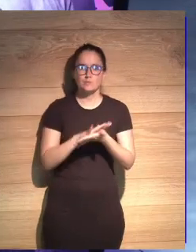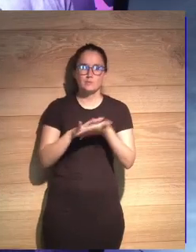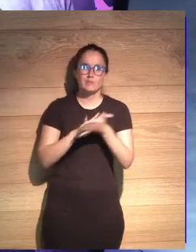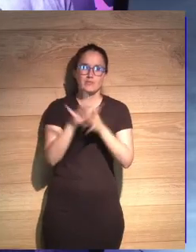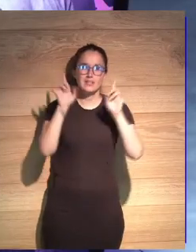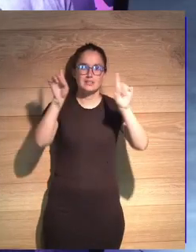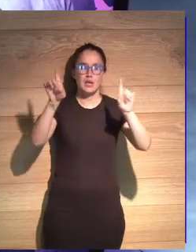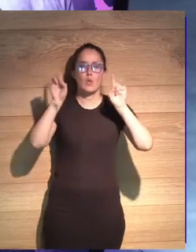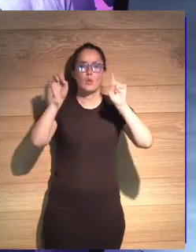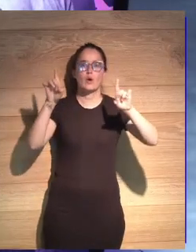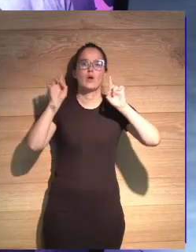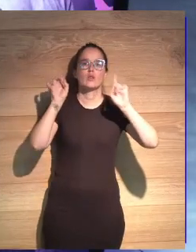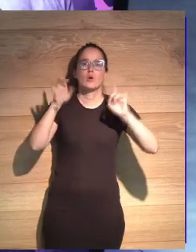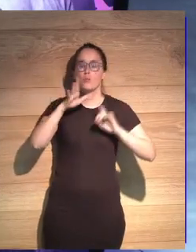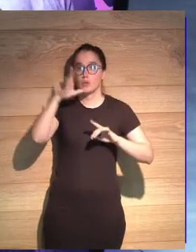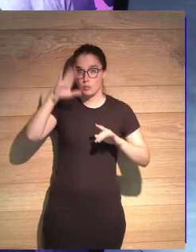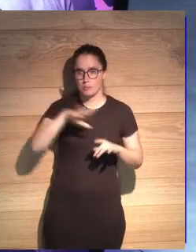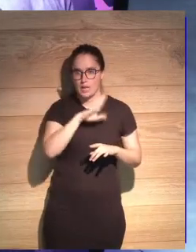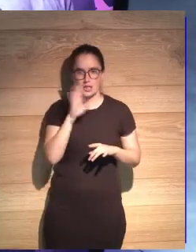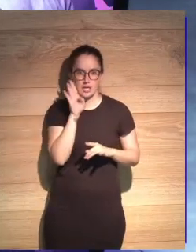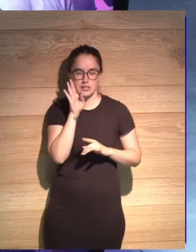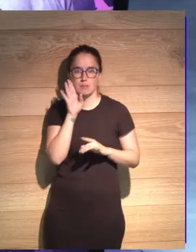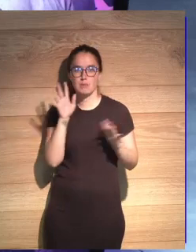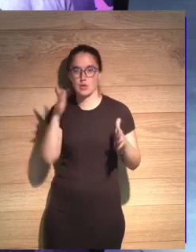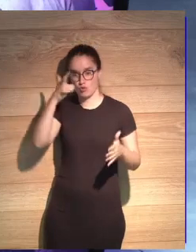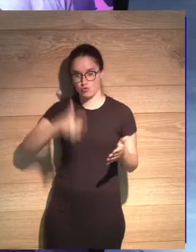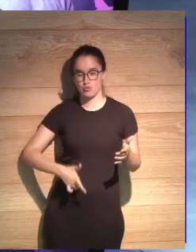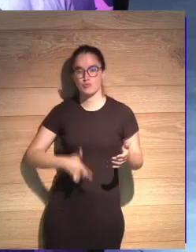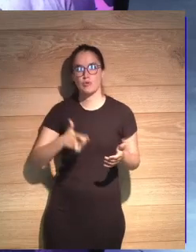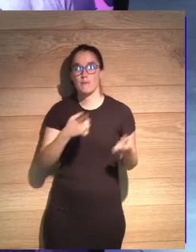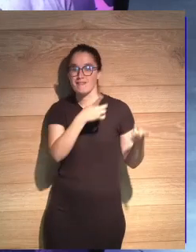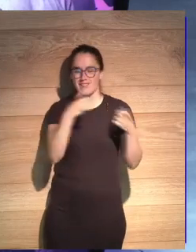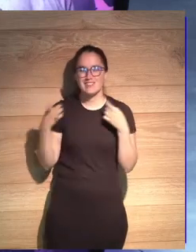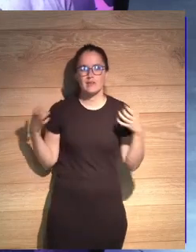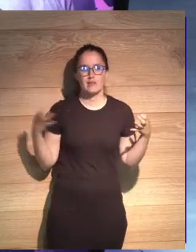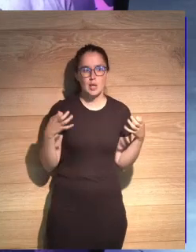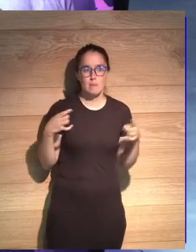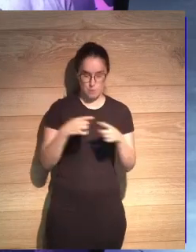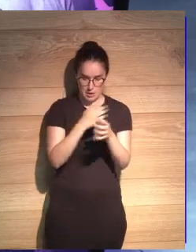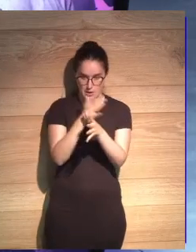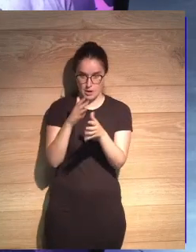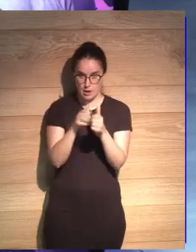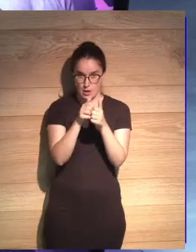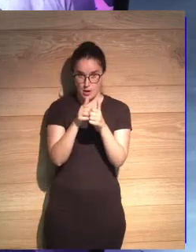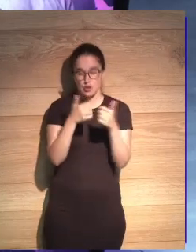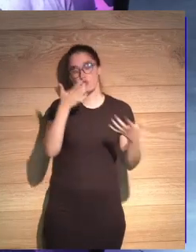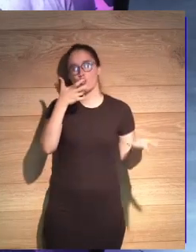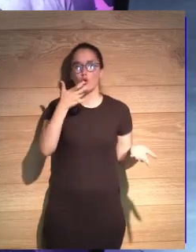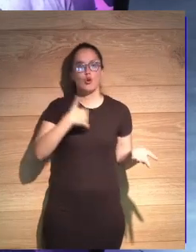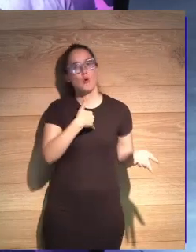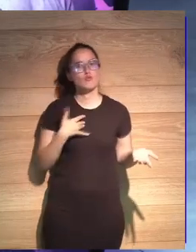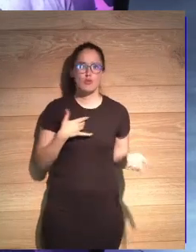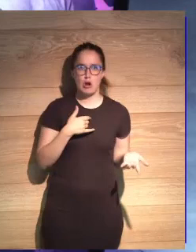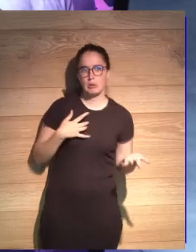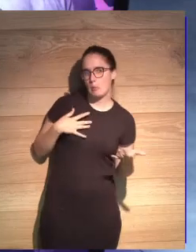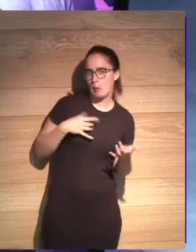also neurological aspects, also education through parents. But what I think is still